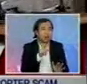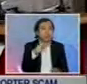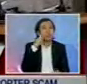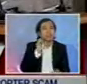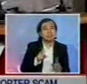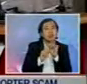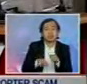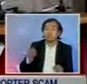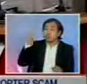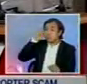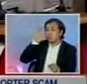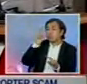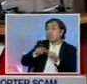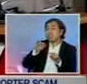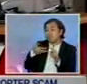be doing it in the reverse way.